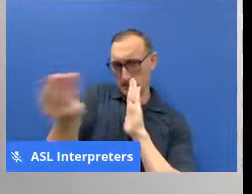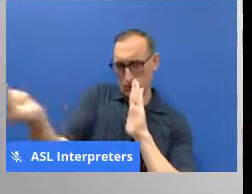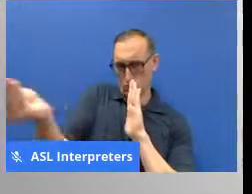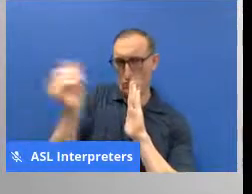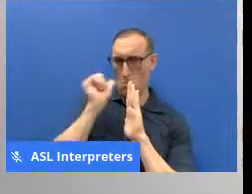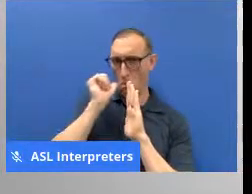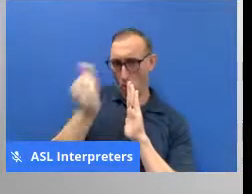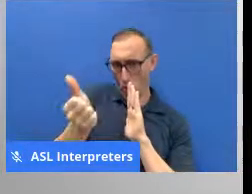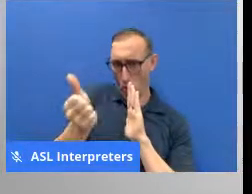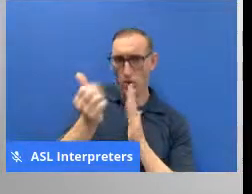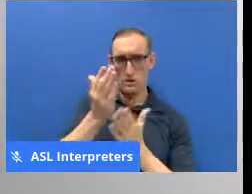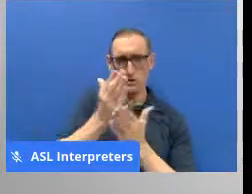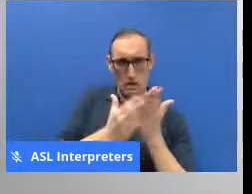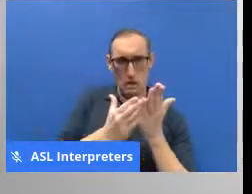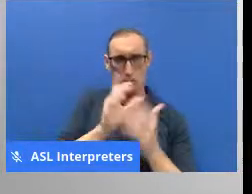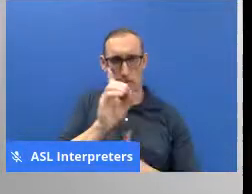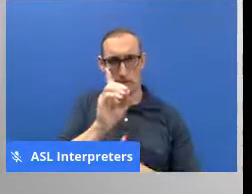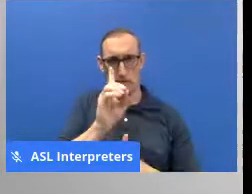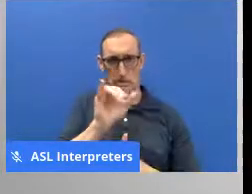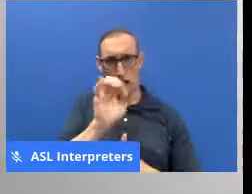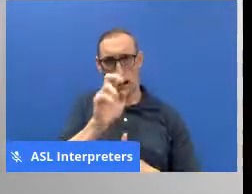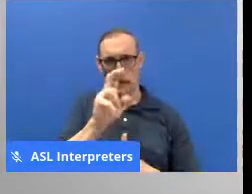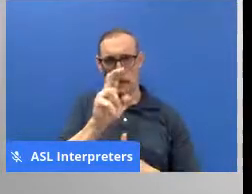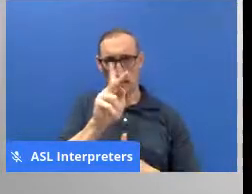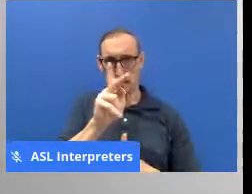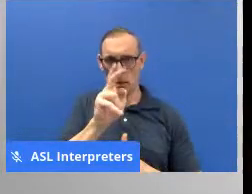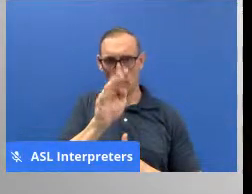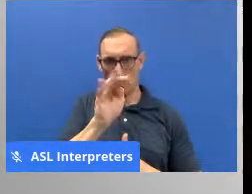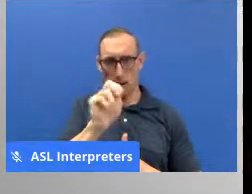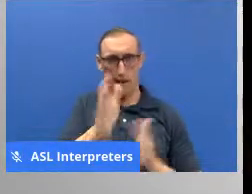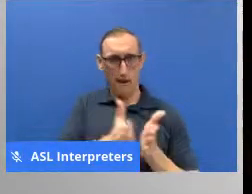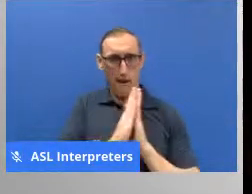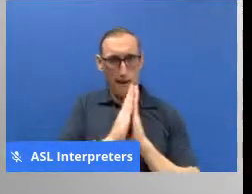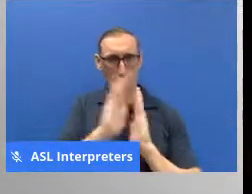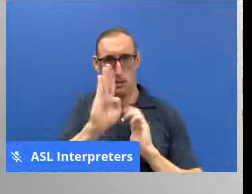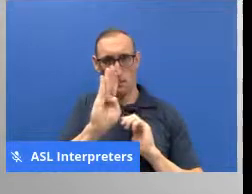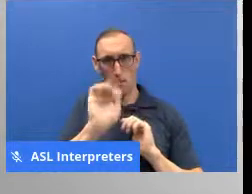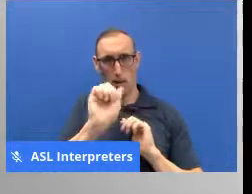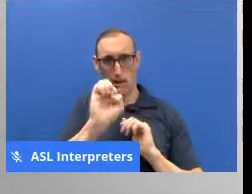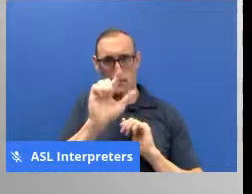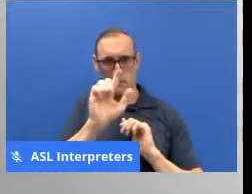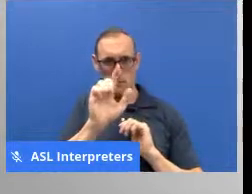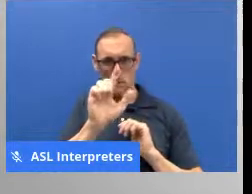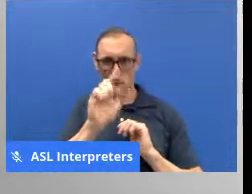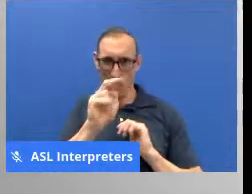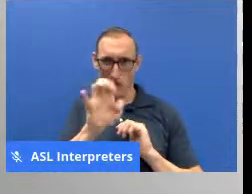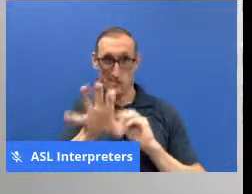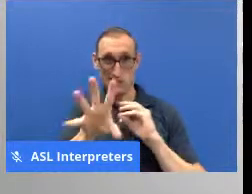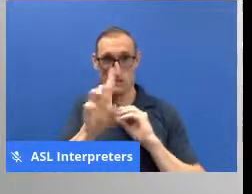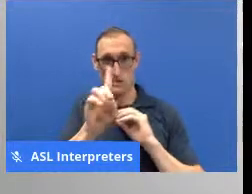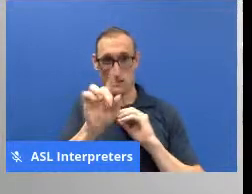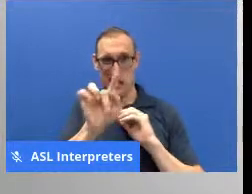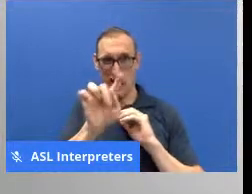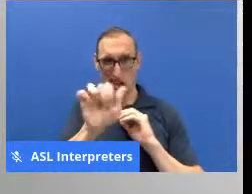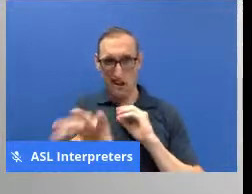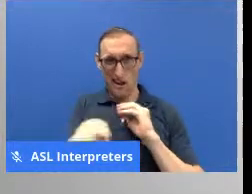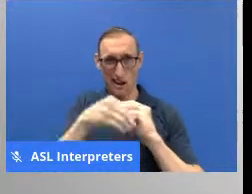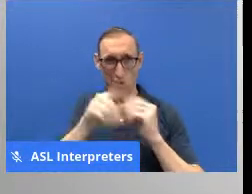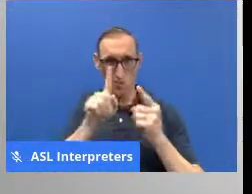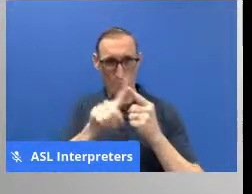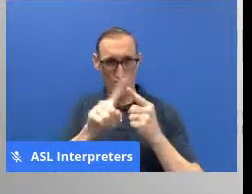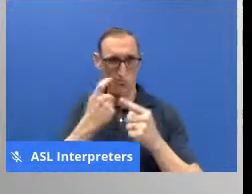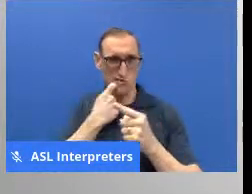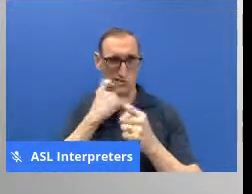about baseline data being added to that, and work on that and have it. There was just